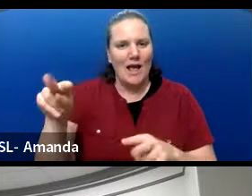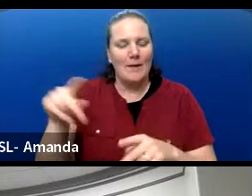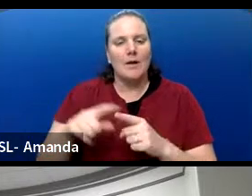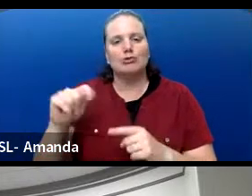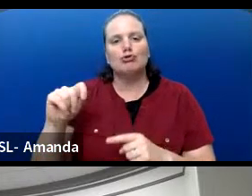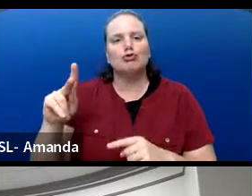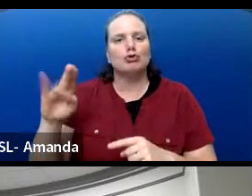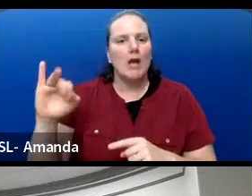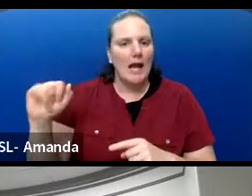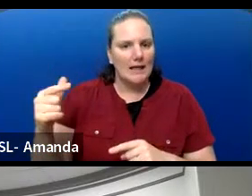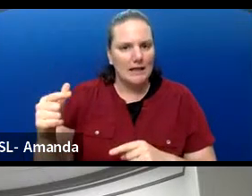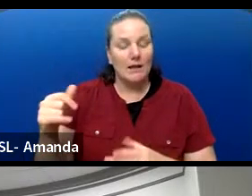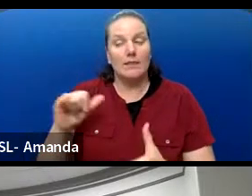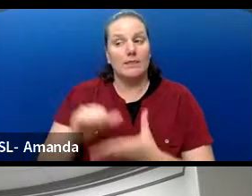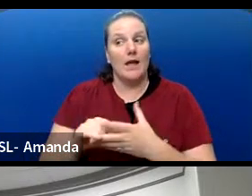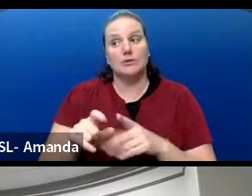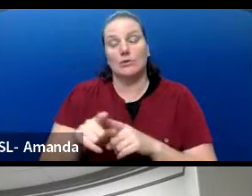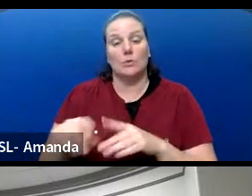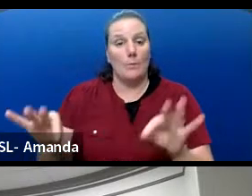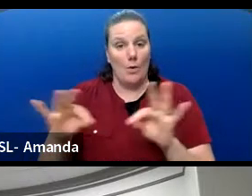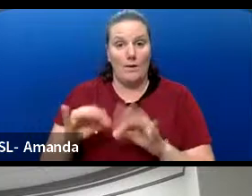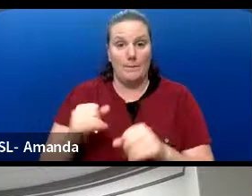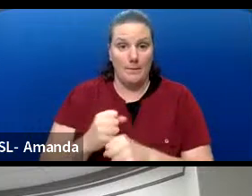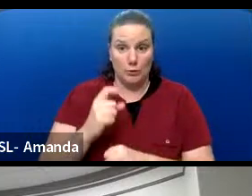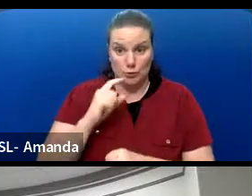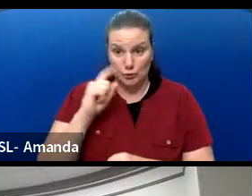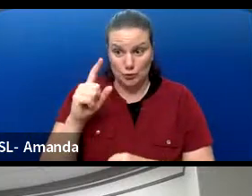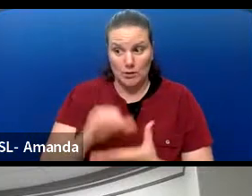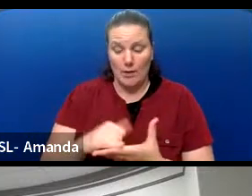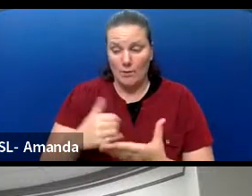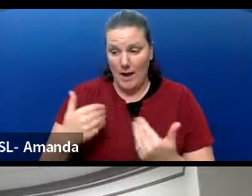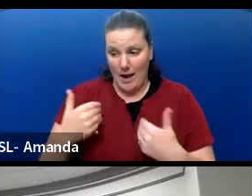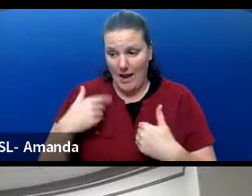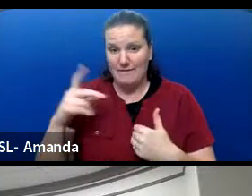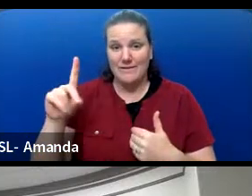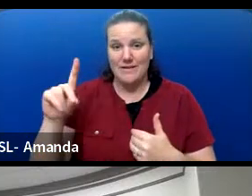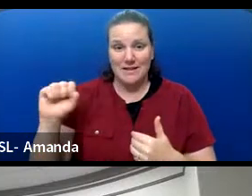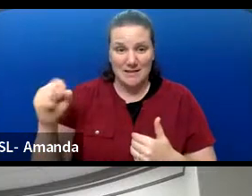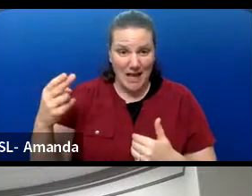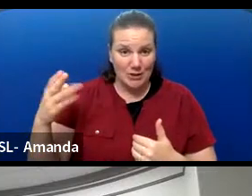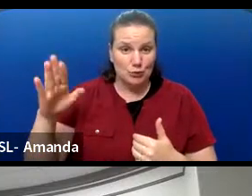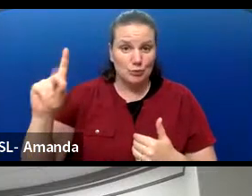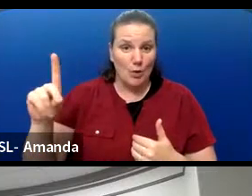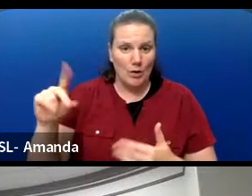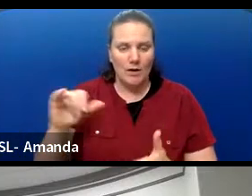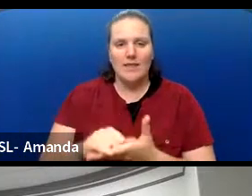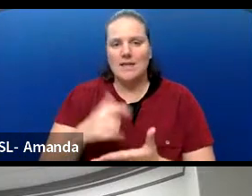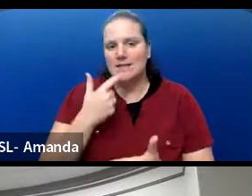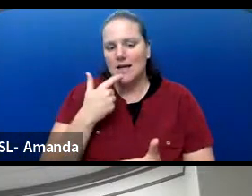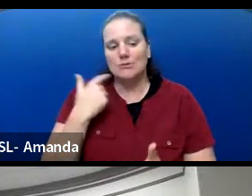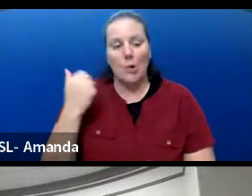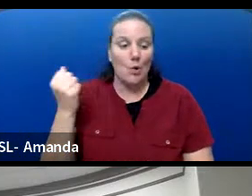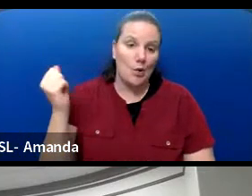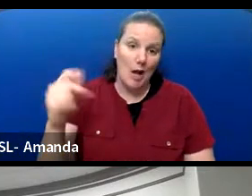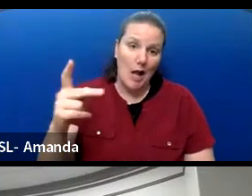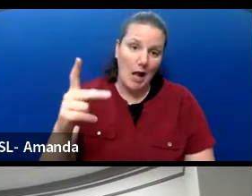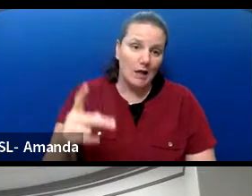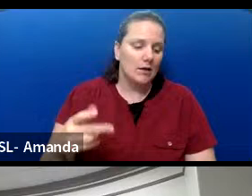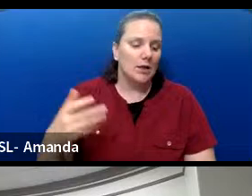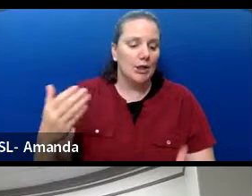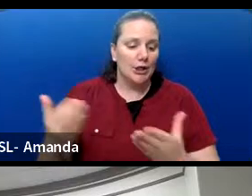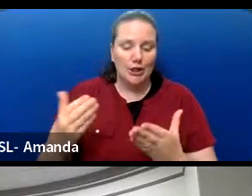tracking is also important, making sure that we have a dashboard that says, okay, here are